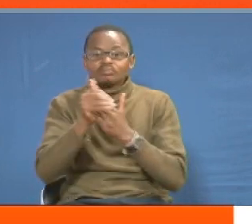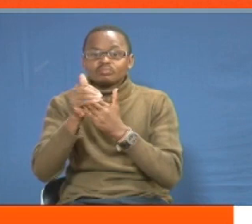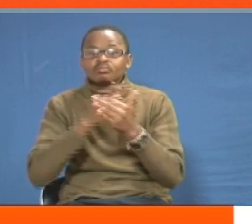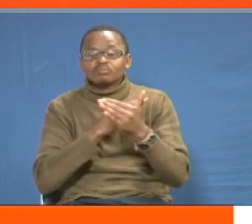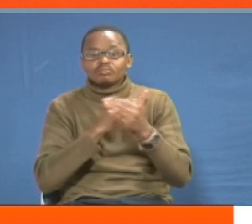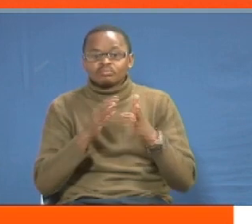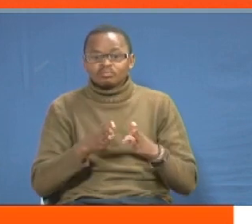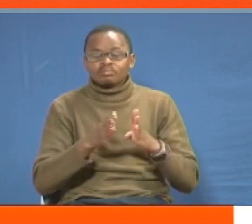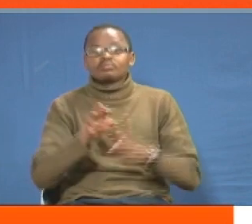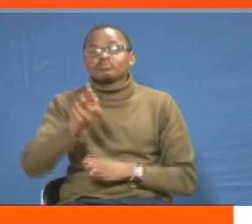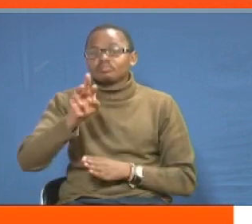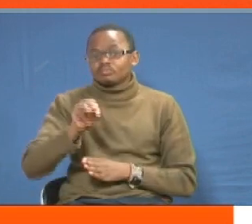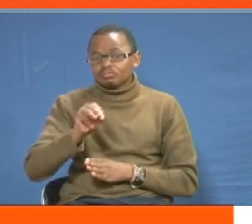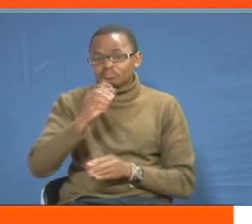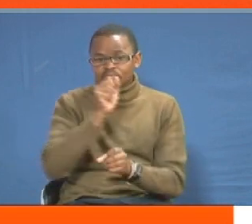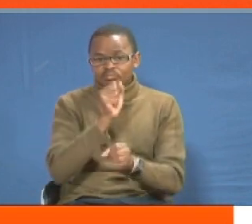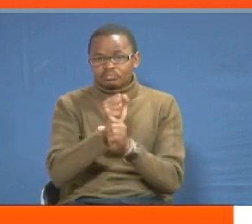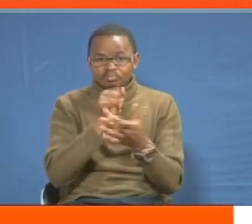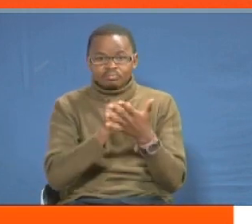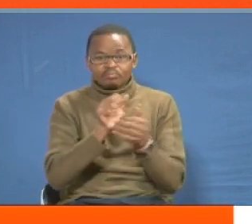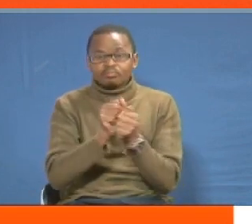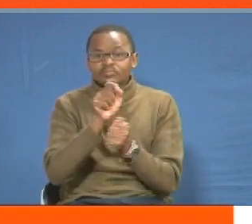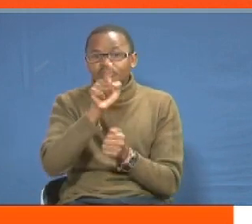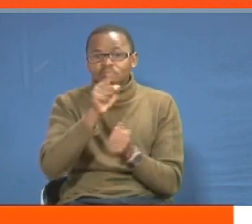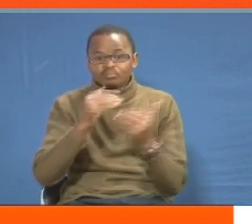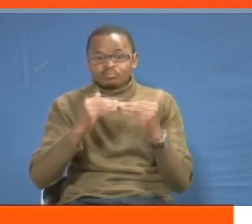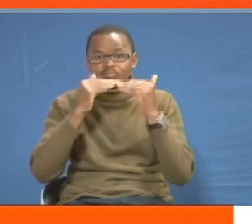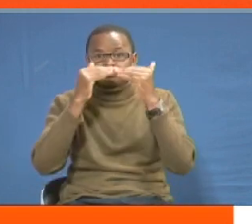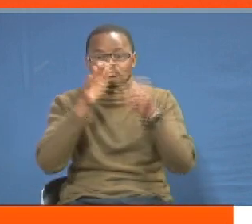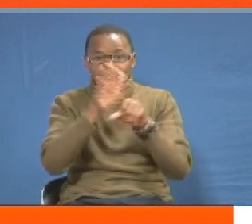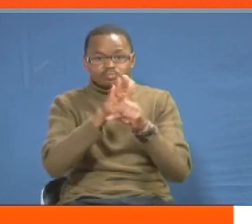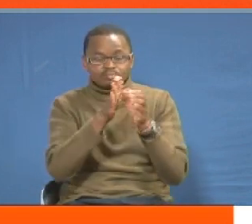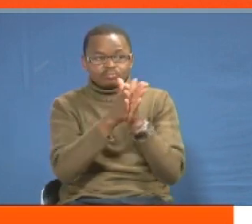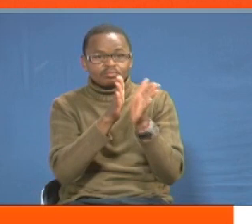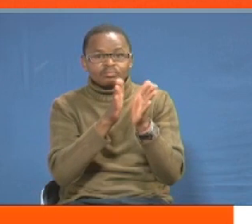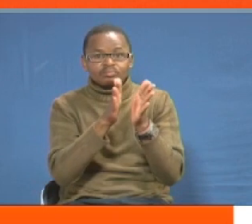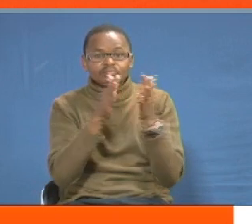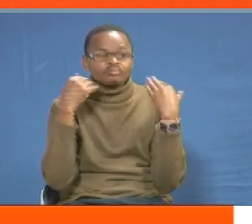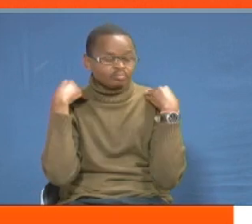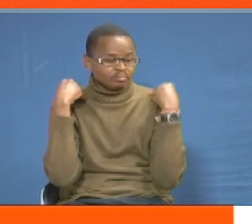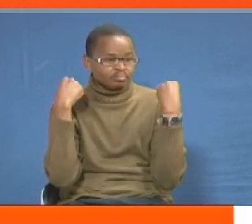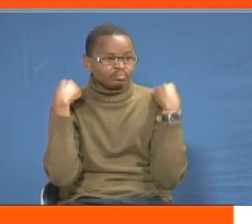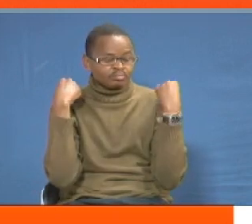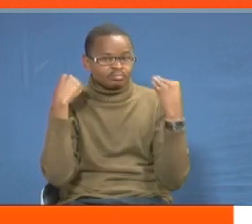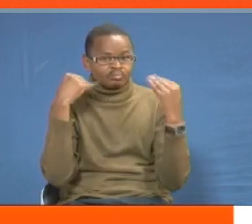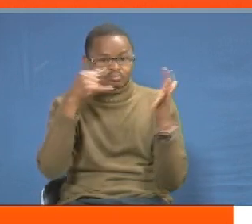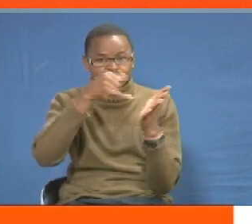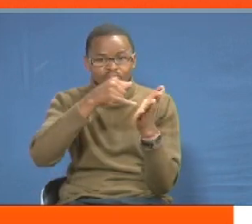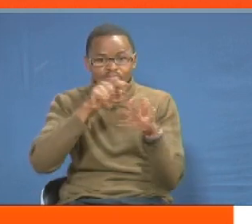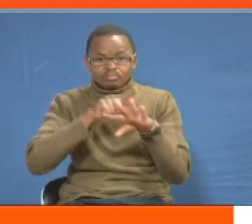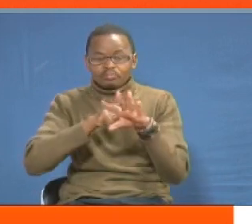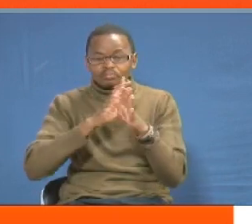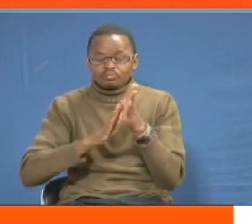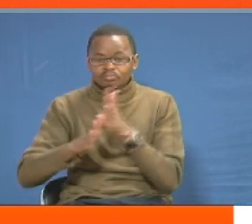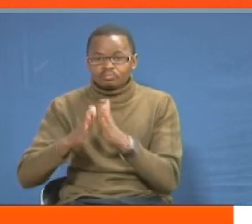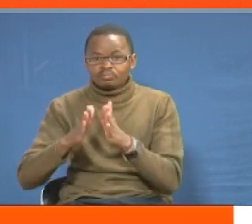leadership and enable them, and they will do it with you. And that's why we are promoting a lot of public participation. Involve them